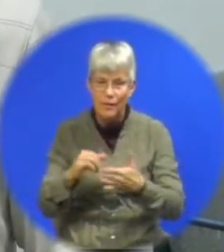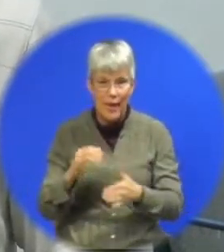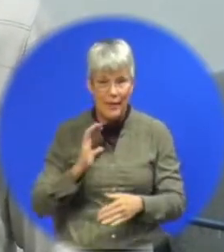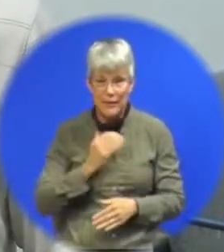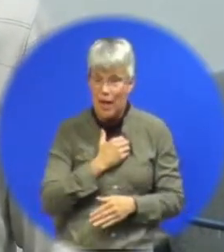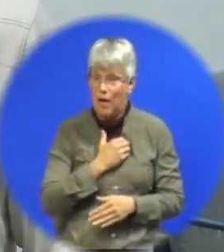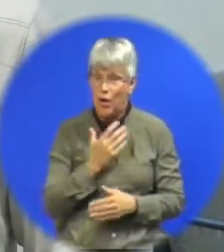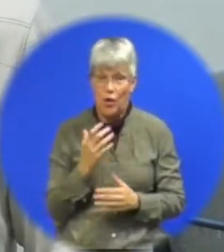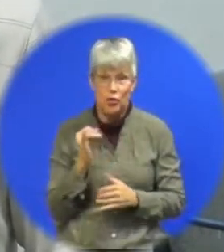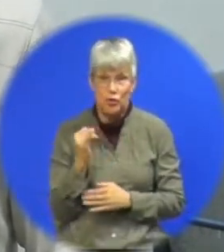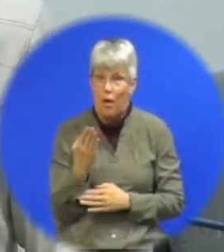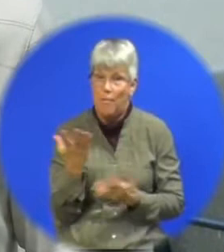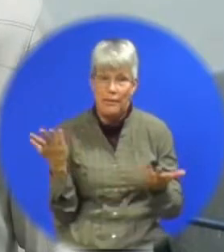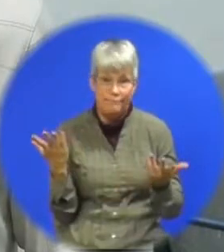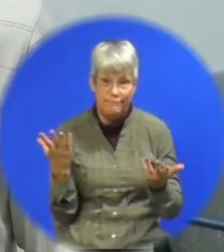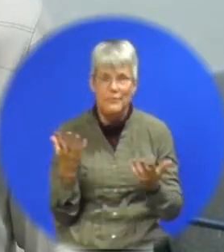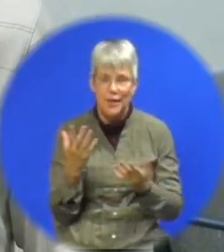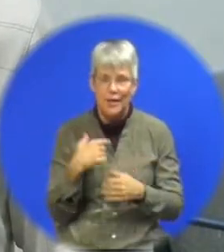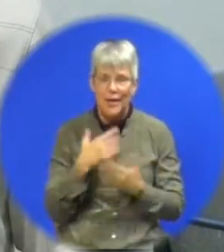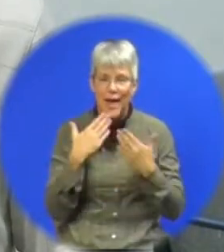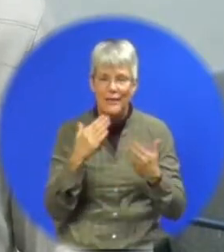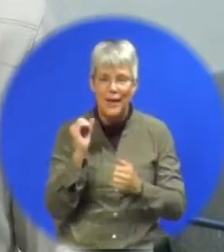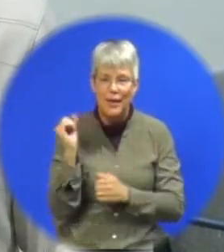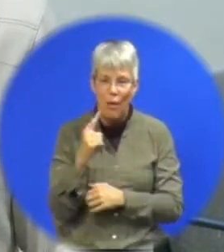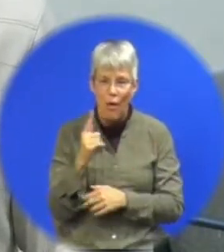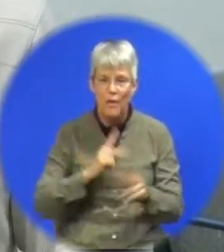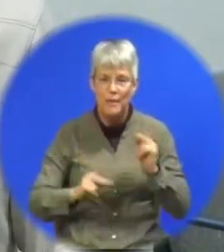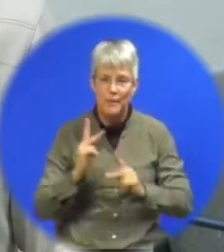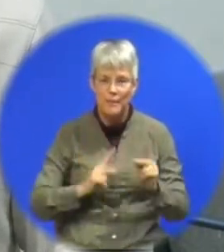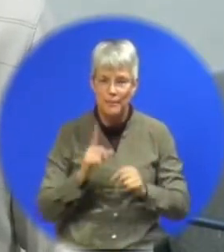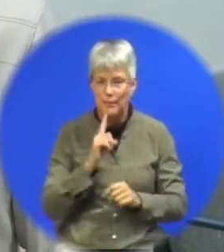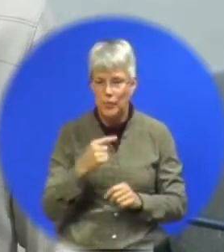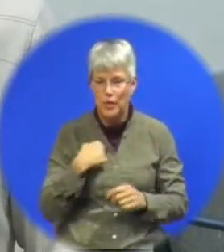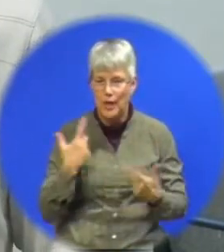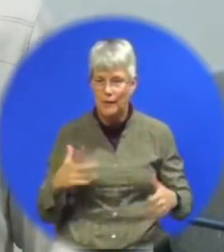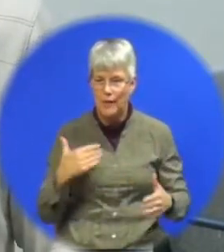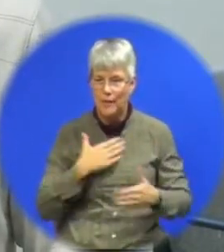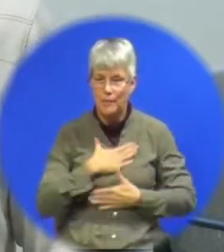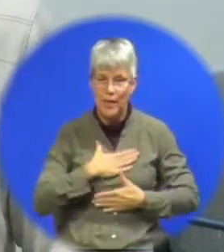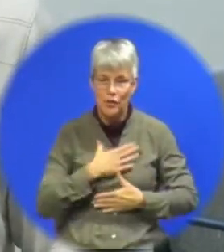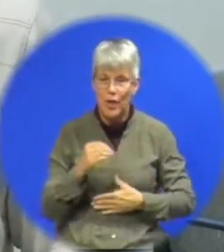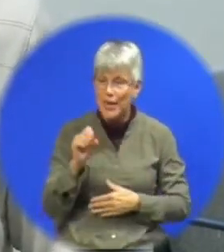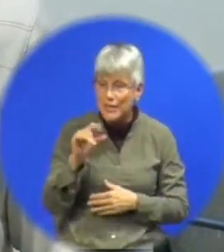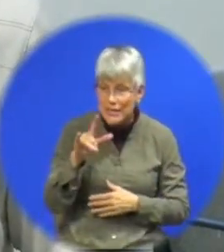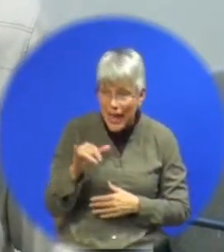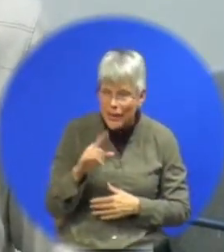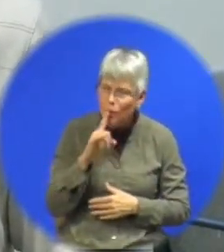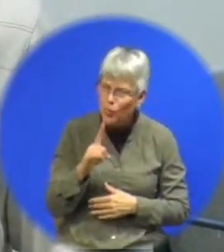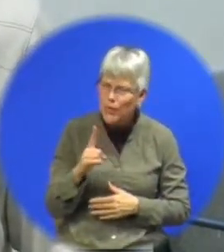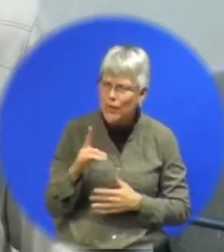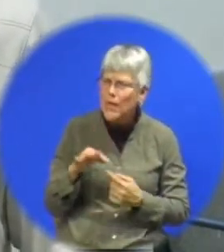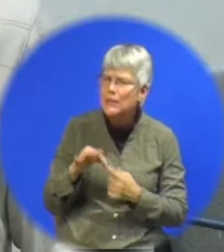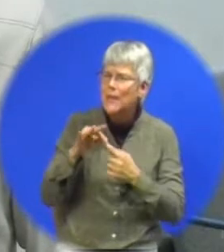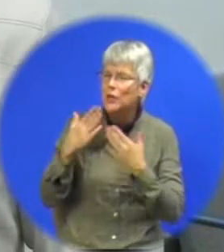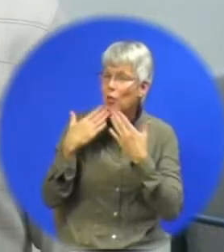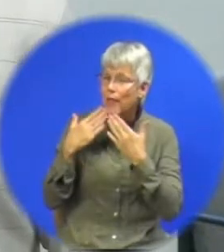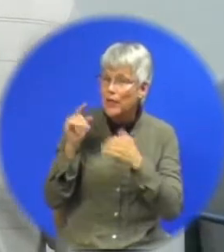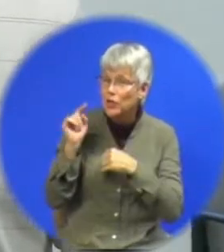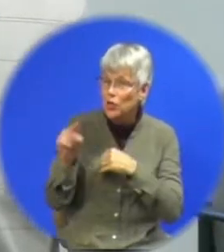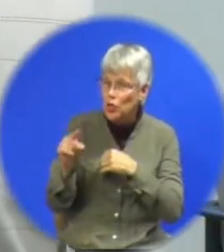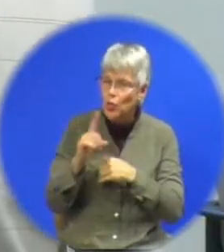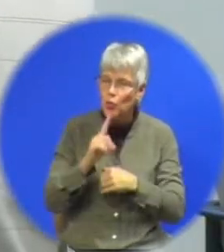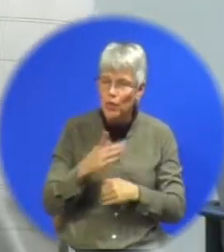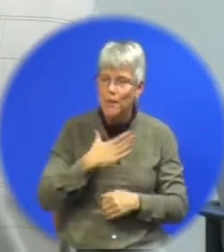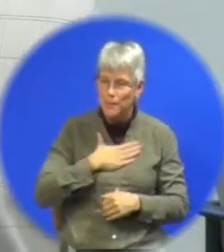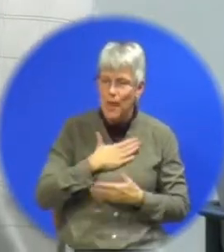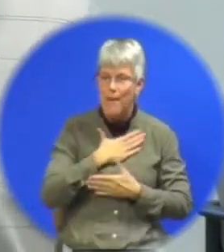And so I thank all of the people that I've had a pleasure of working with. Sally, a very special thanks to you. It's been a pleasure.